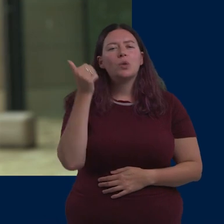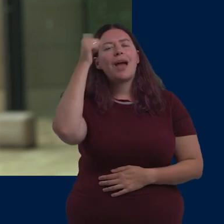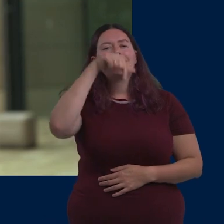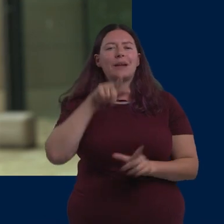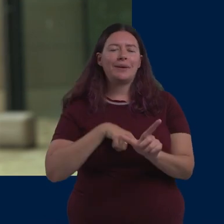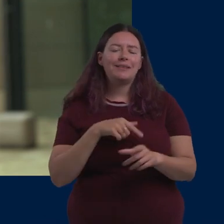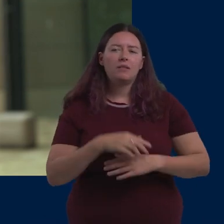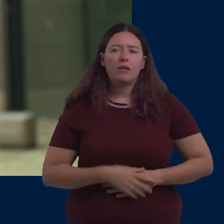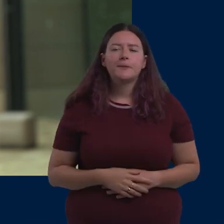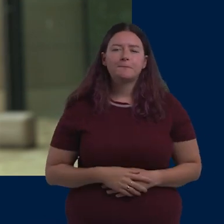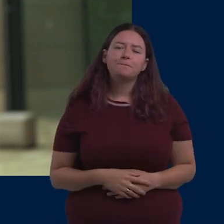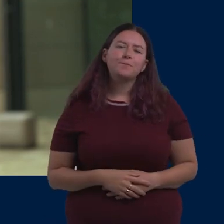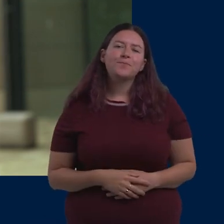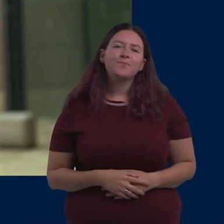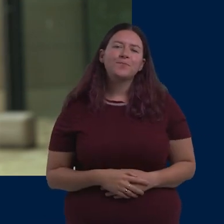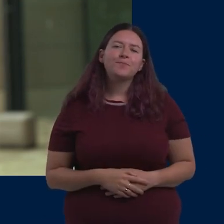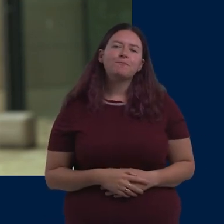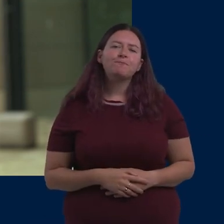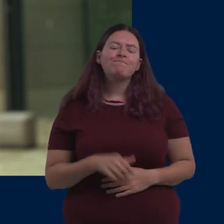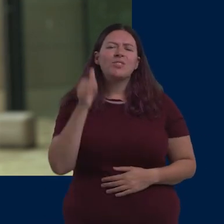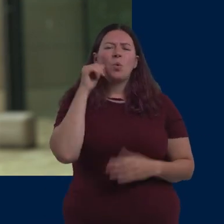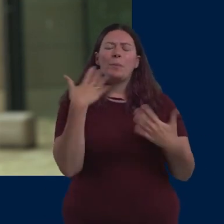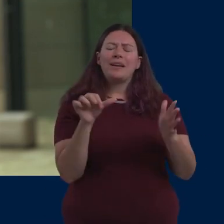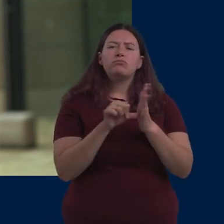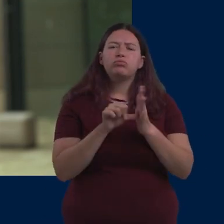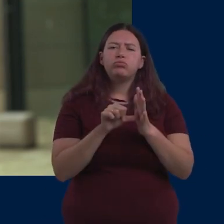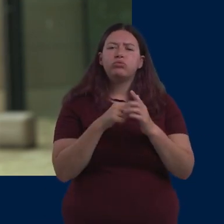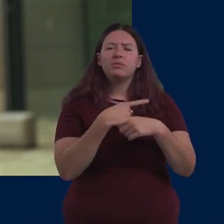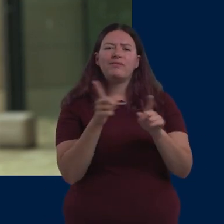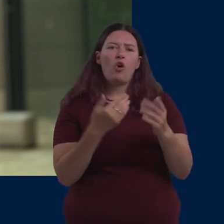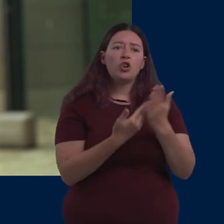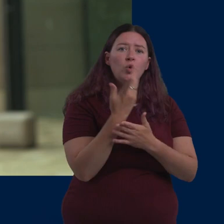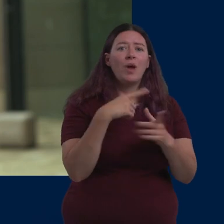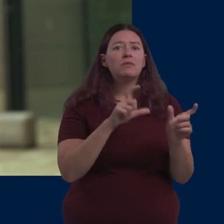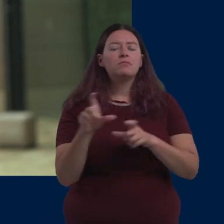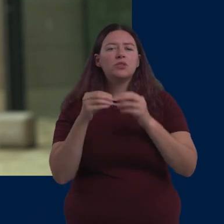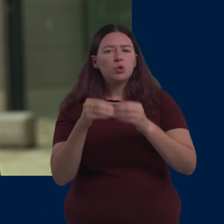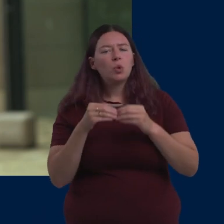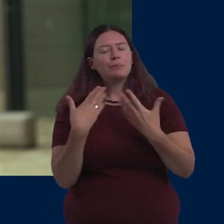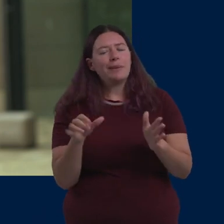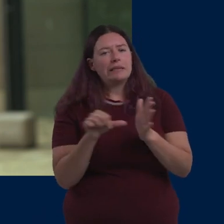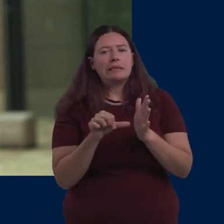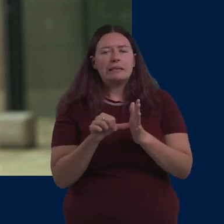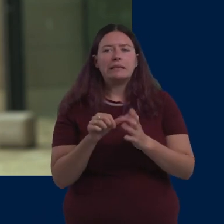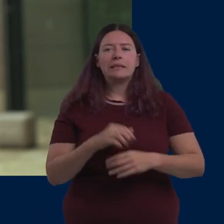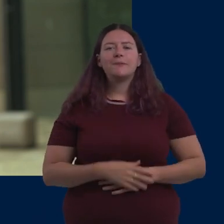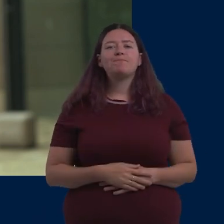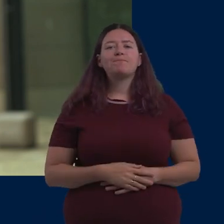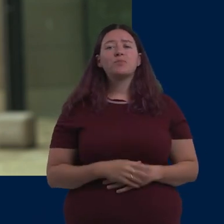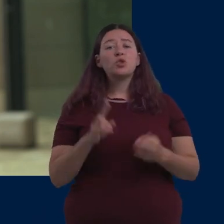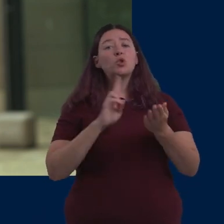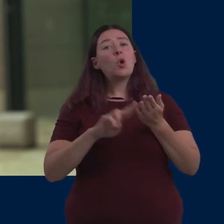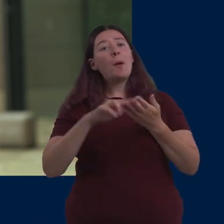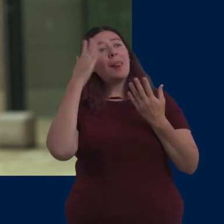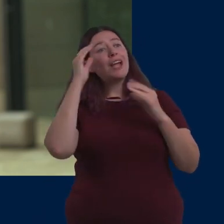21-22 academic year. I know what a challenging time it has been for you all, new and continuing students. Normal